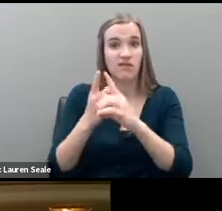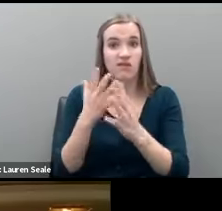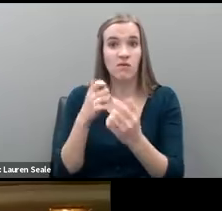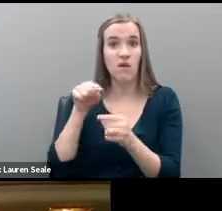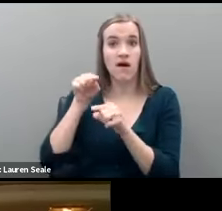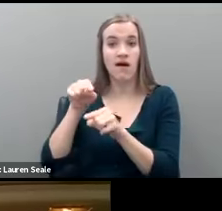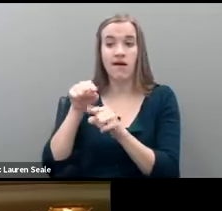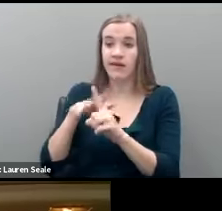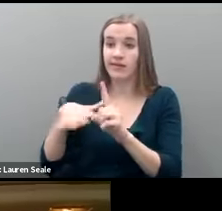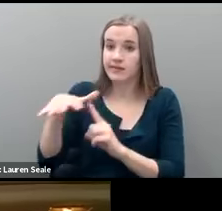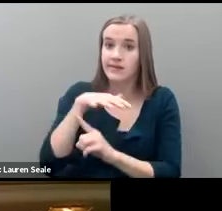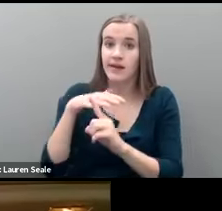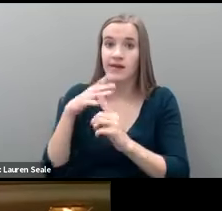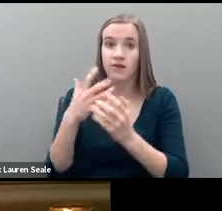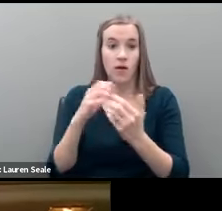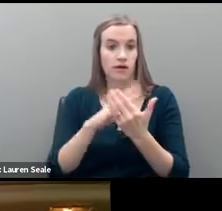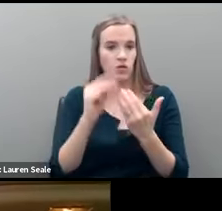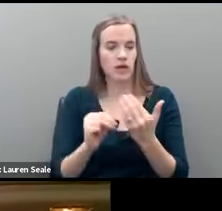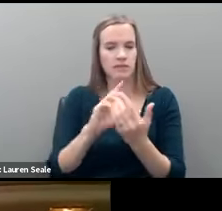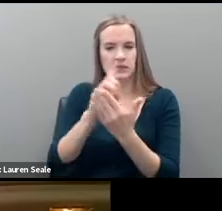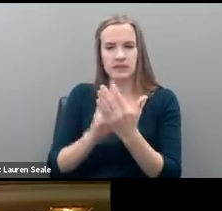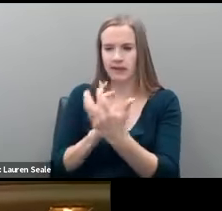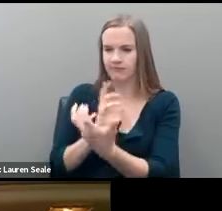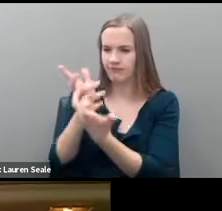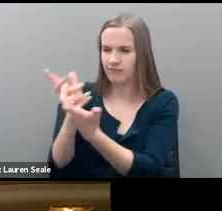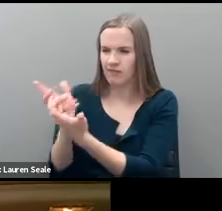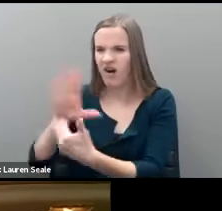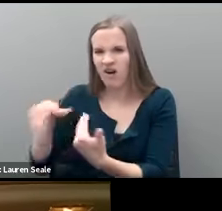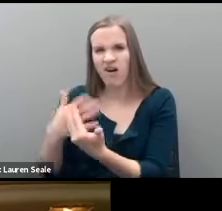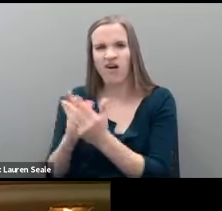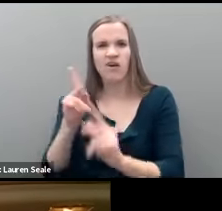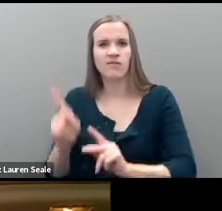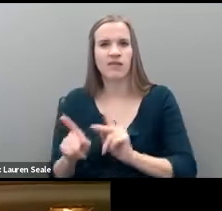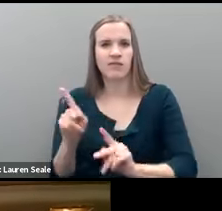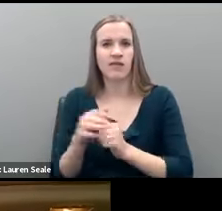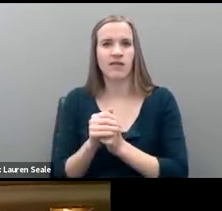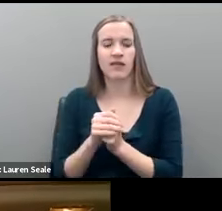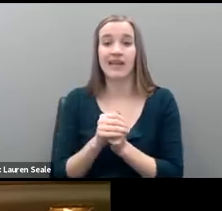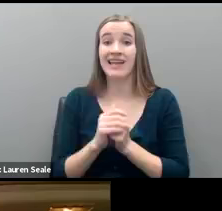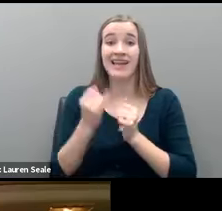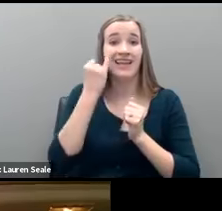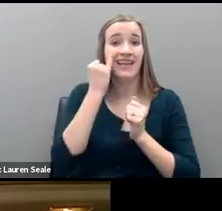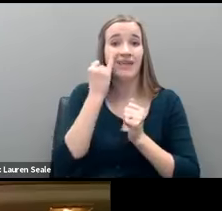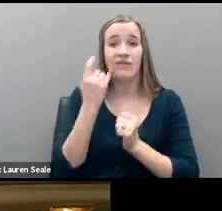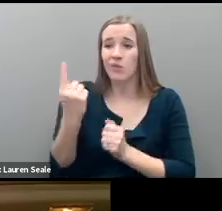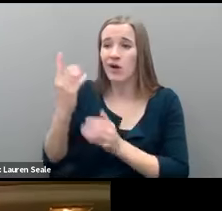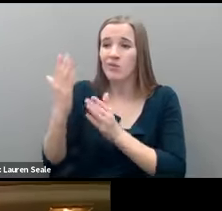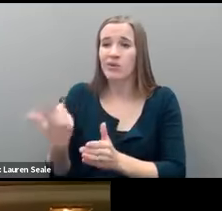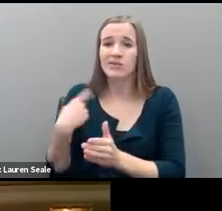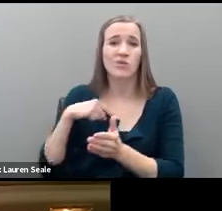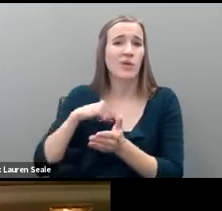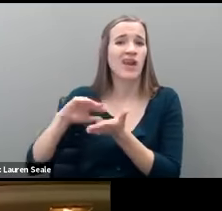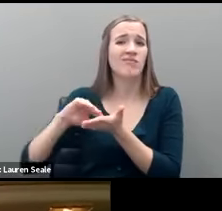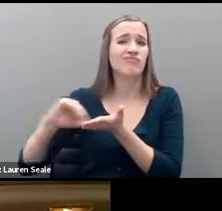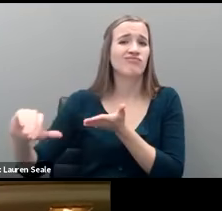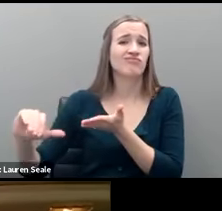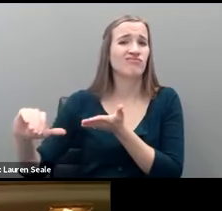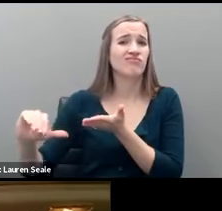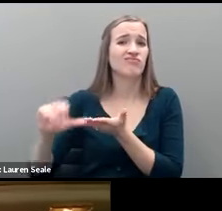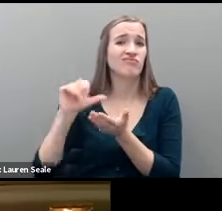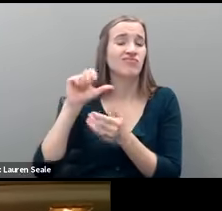participate. When we leave one person out of the classroom and the conversation, that classroom,